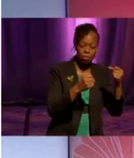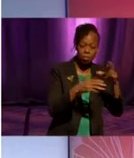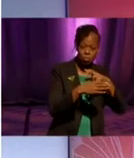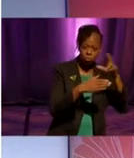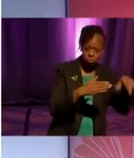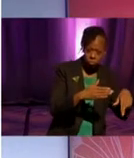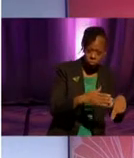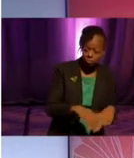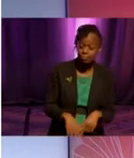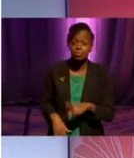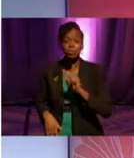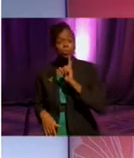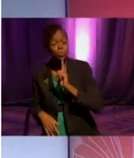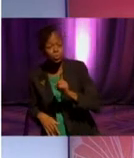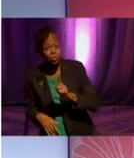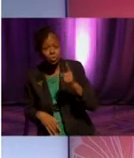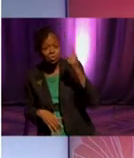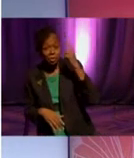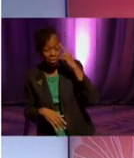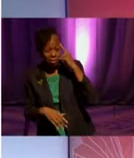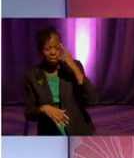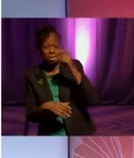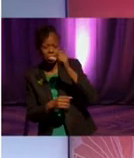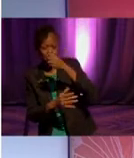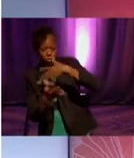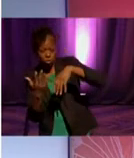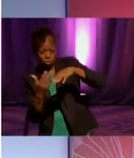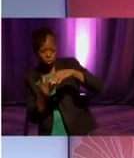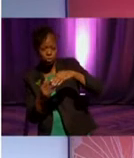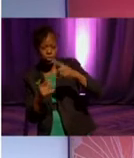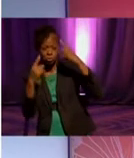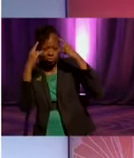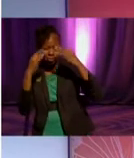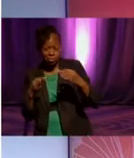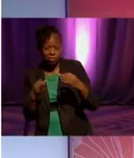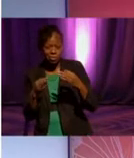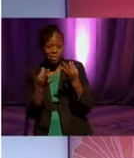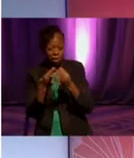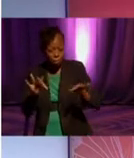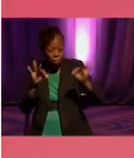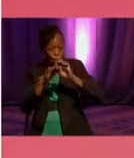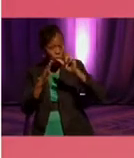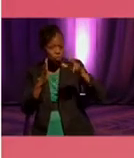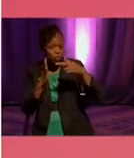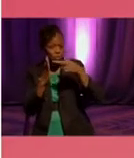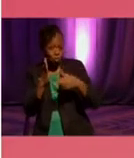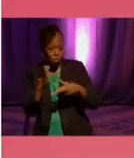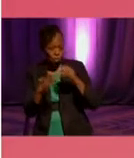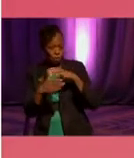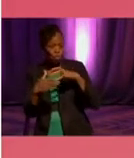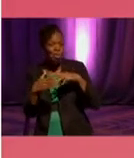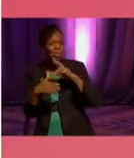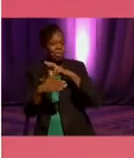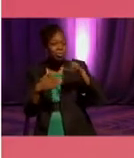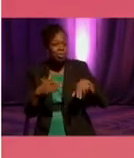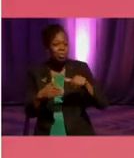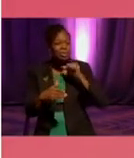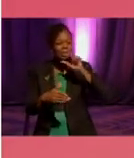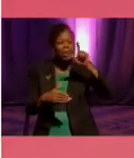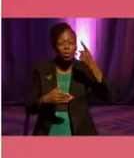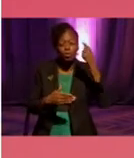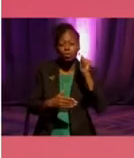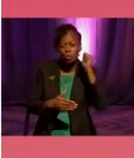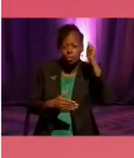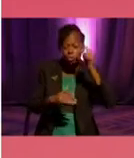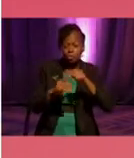the social determinants of health play a big role in the outcomes that we see, not only for adults, but also for the neonates